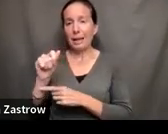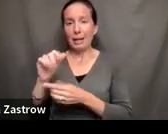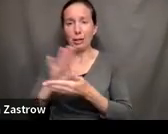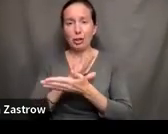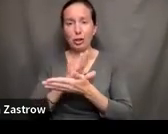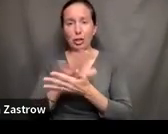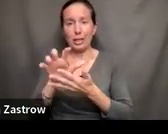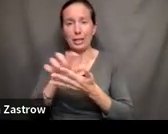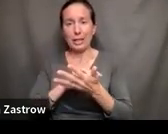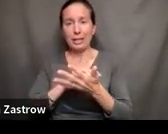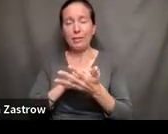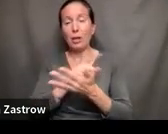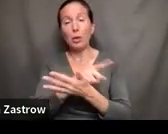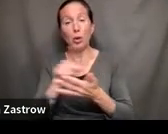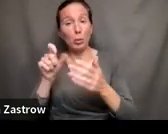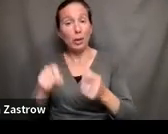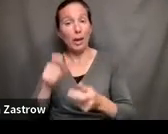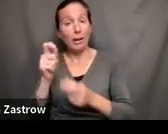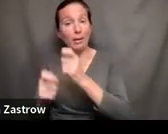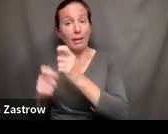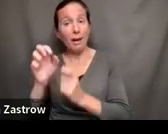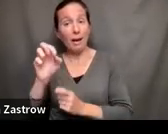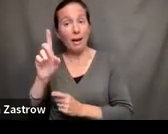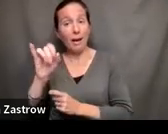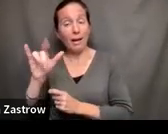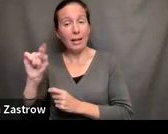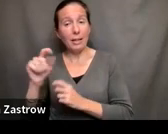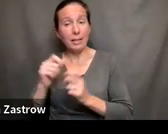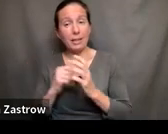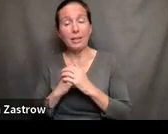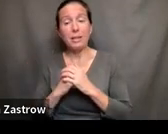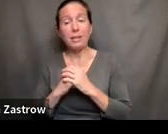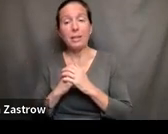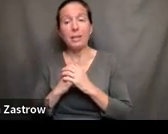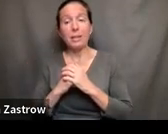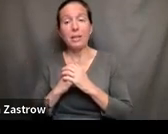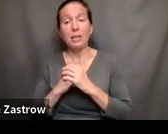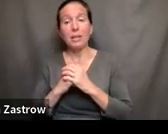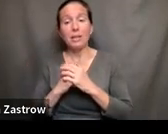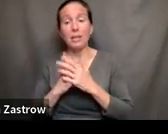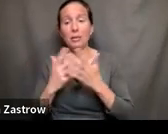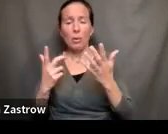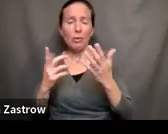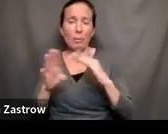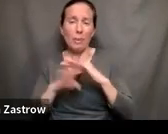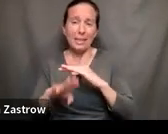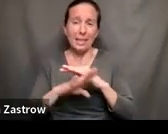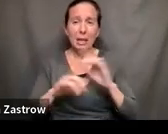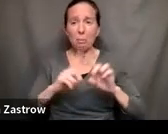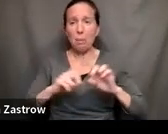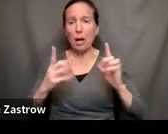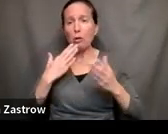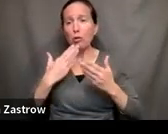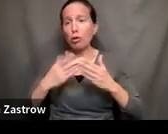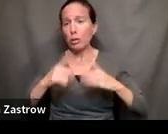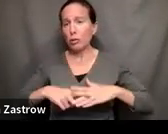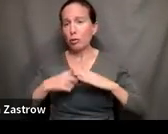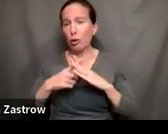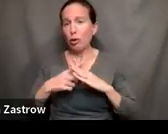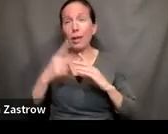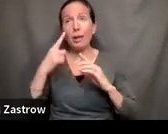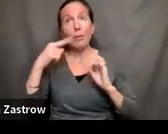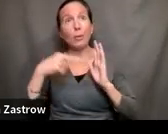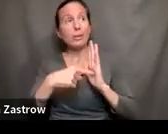be edited. I would say for my purposes, they were a little bit basic, but they might be good for like a gen ed kid with a